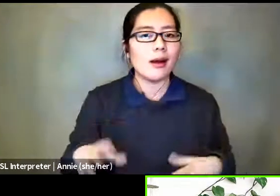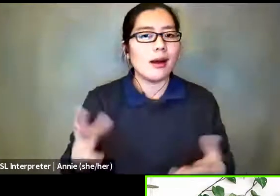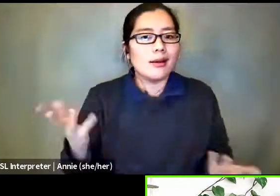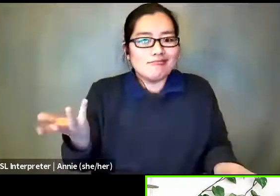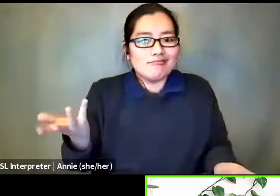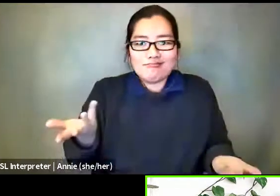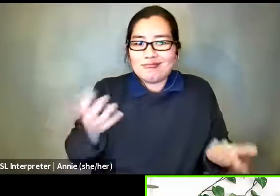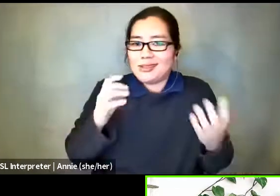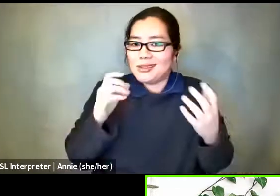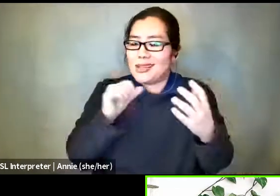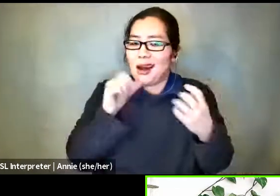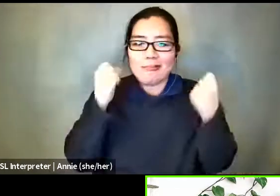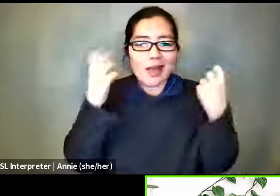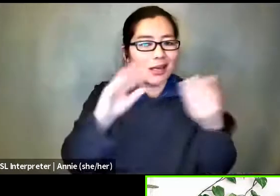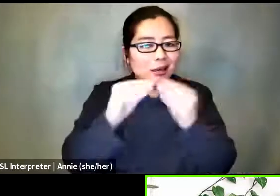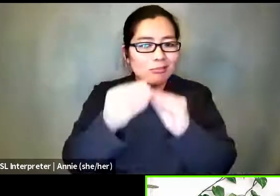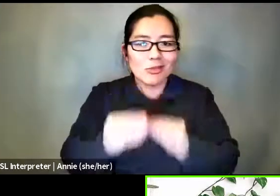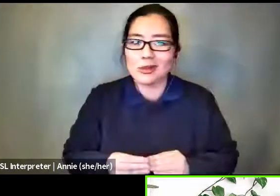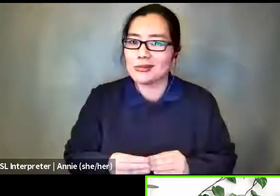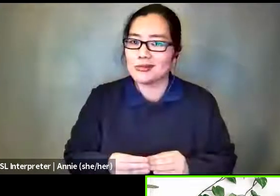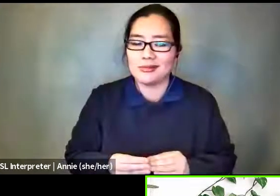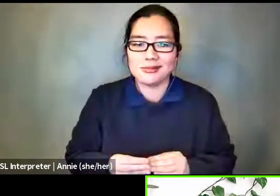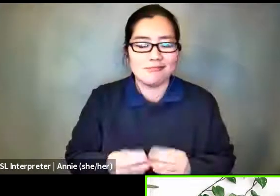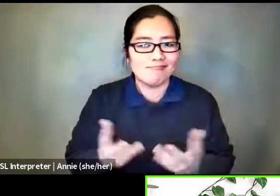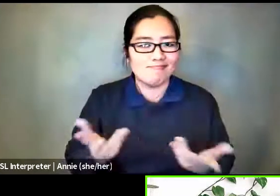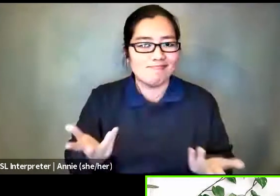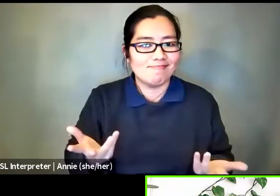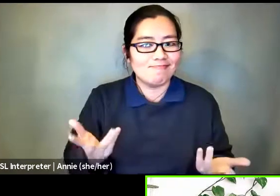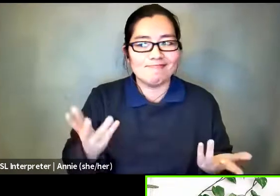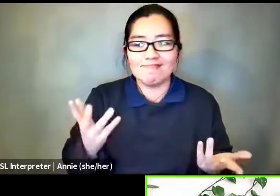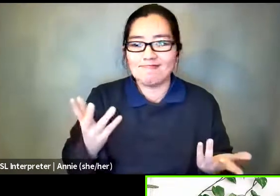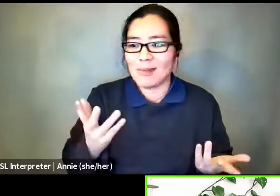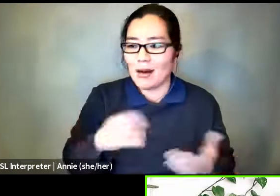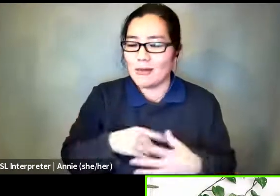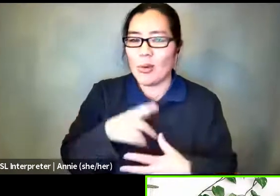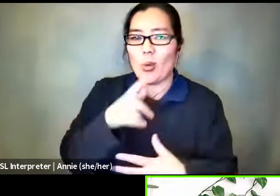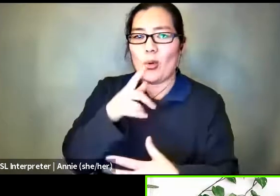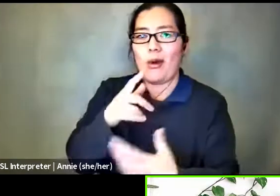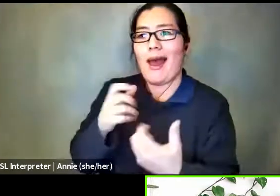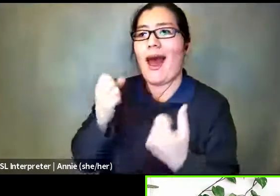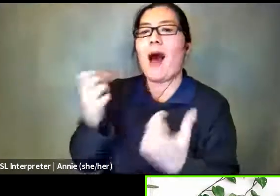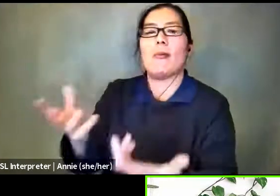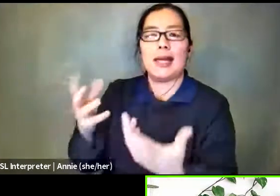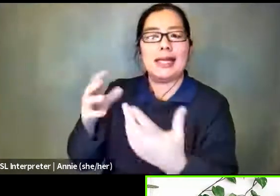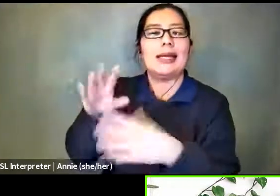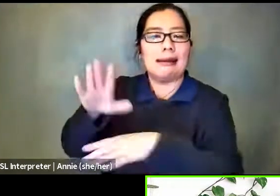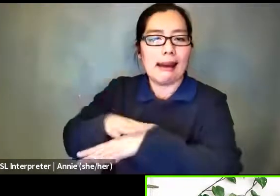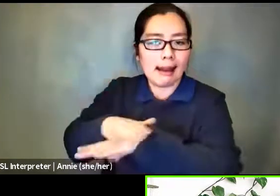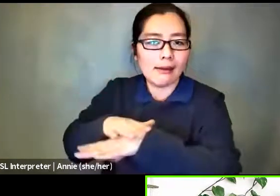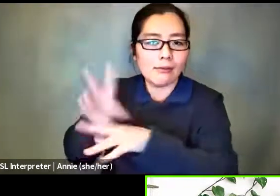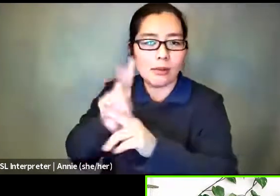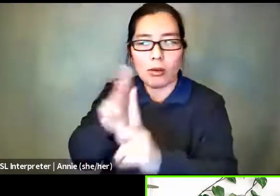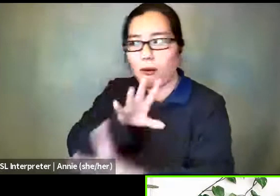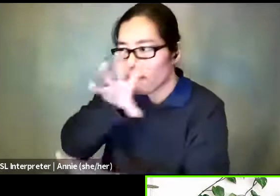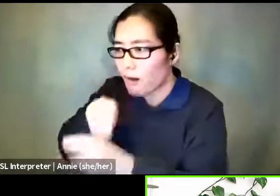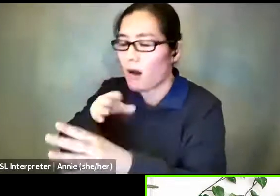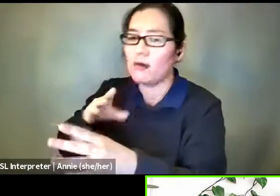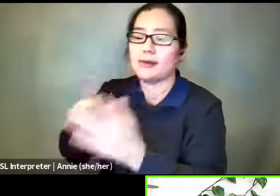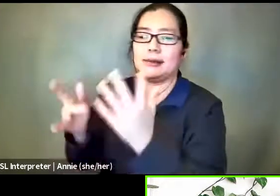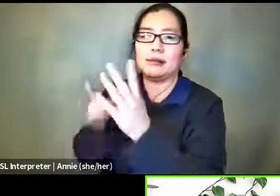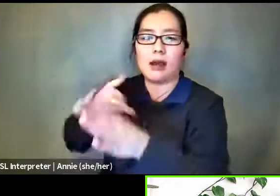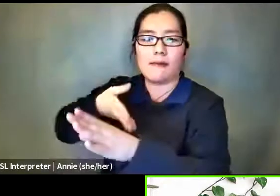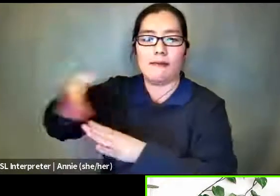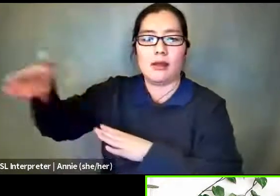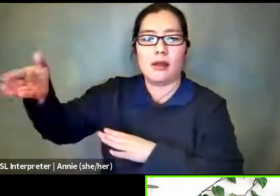the number of Native people in the structure of tech or in the VC space. So it's not that there are no Native